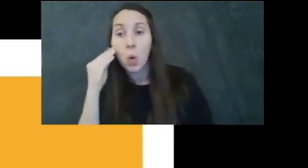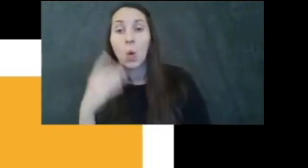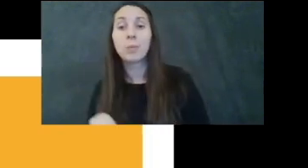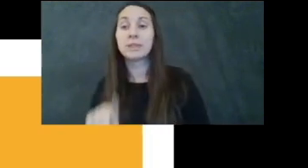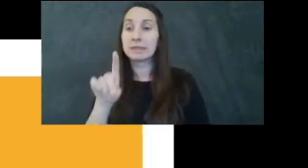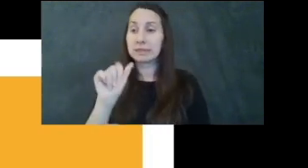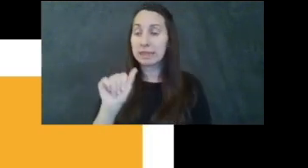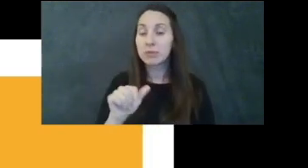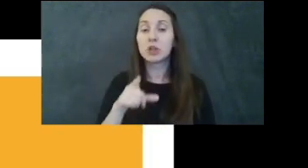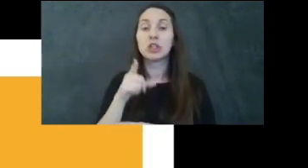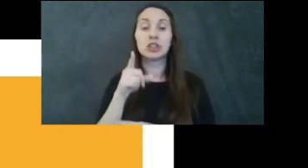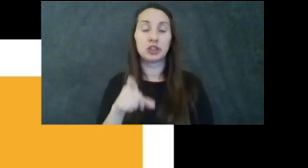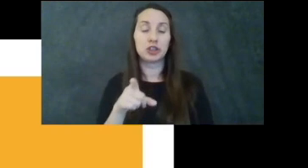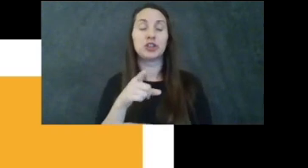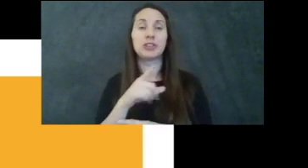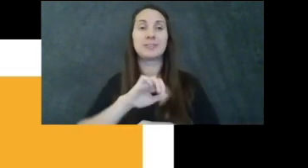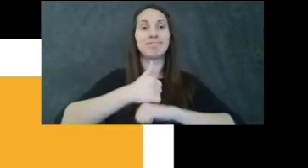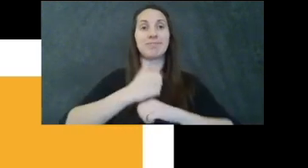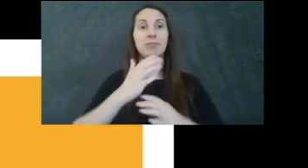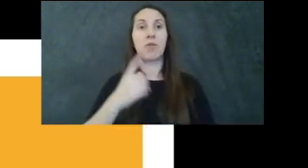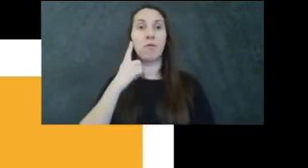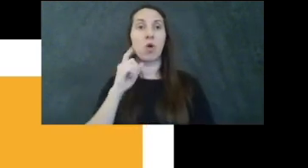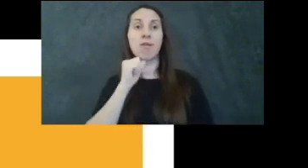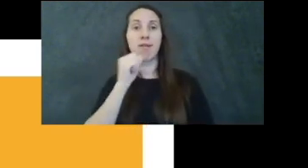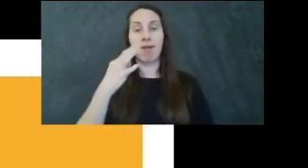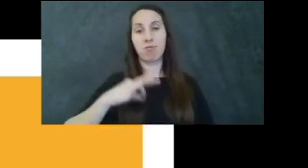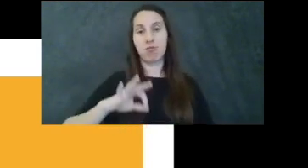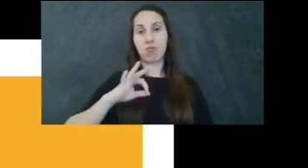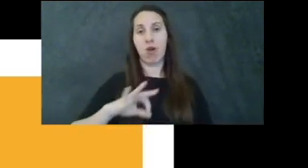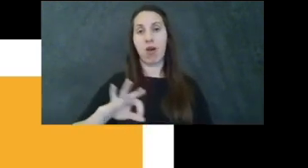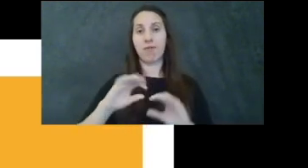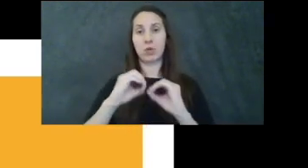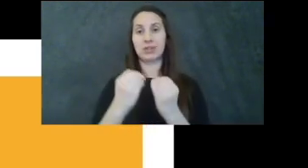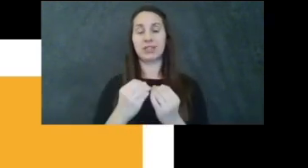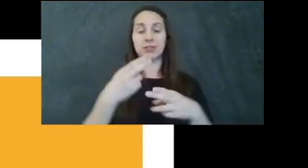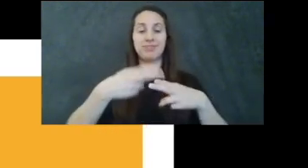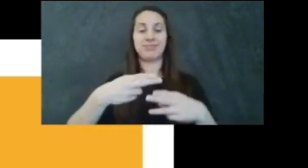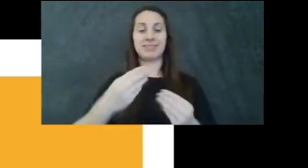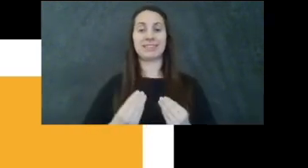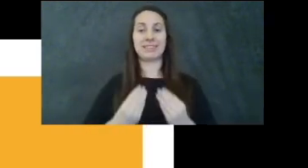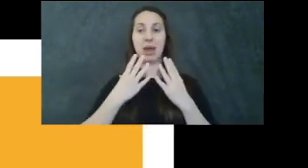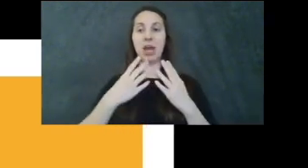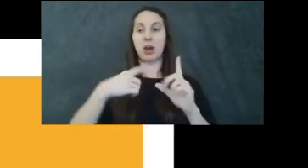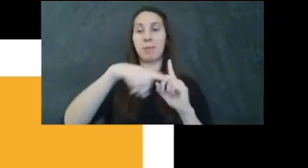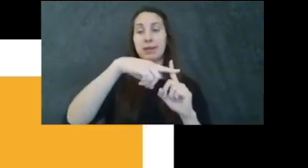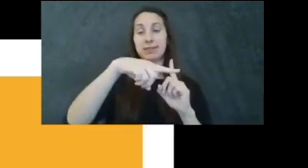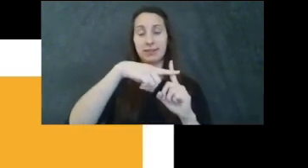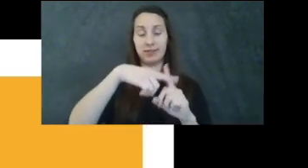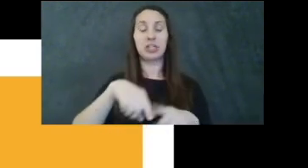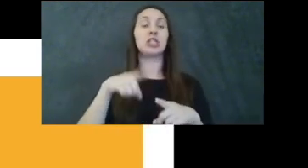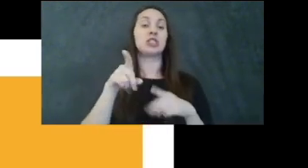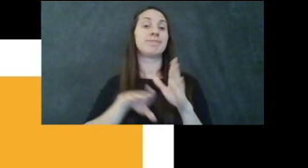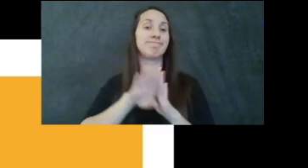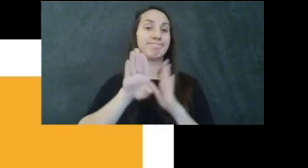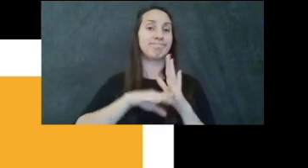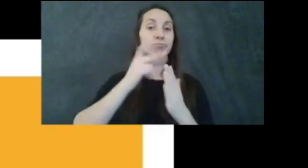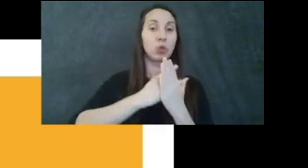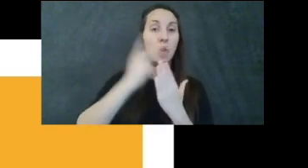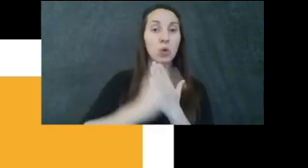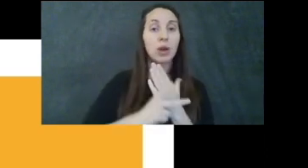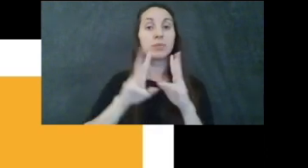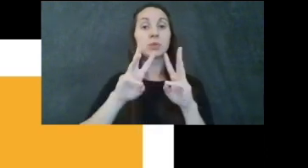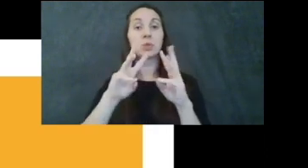director of the nonprofit organization Inspire Positivity. She develops programs, workshops, events, and that